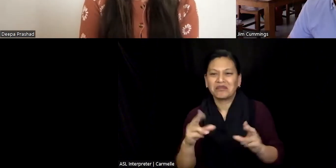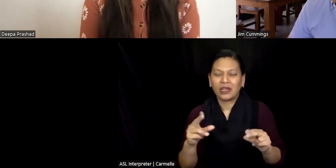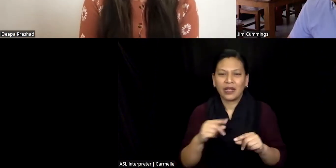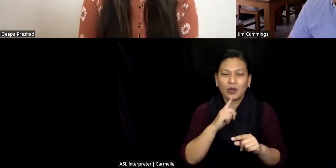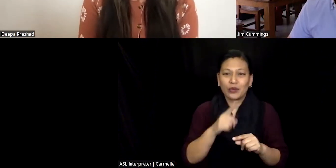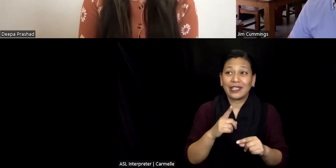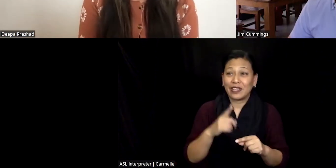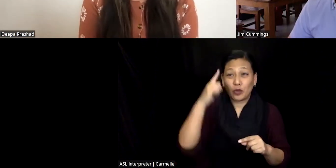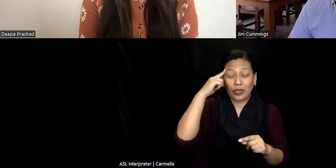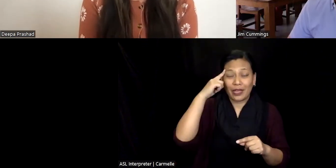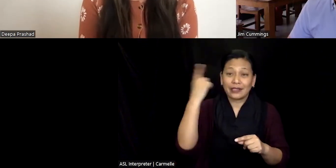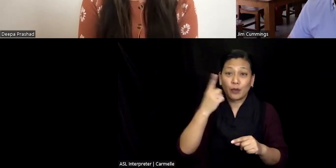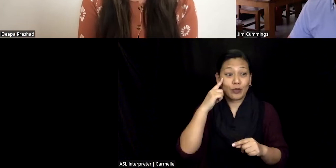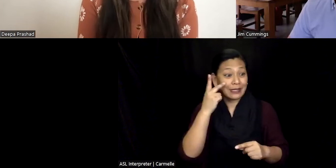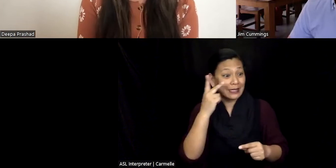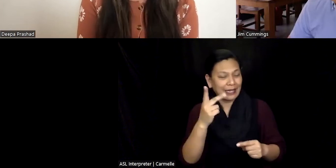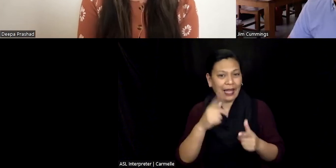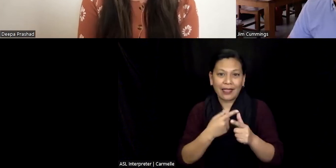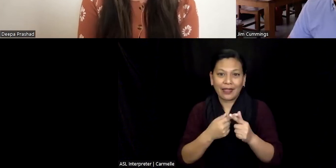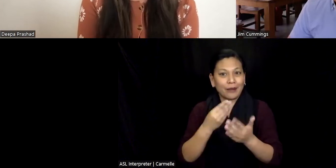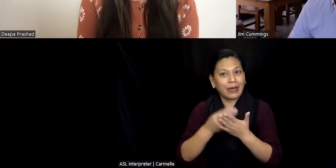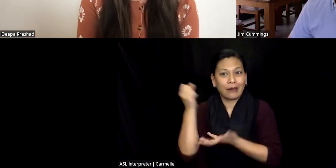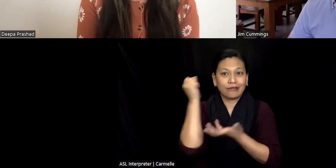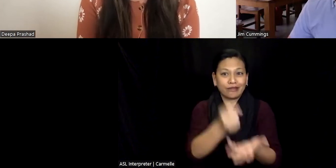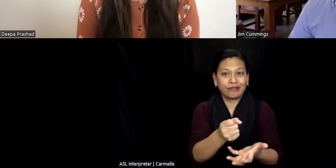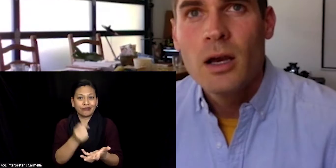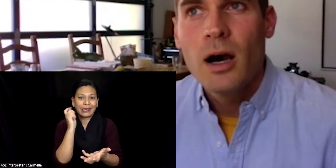of money. That doesn't happen. It just doesn't.